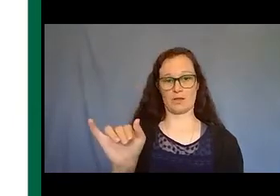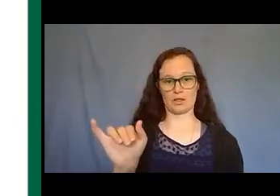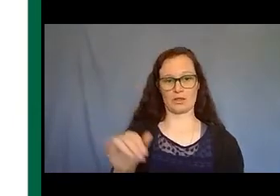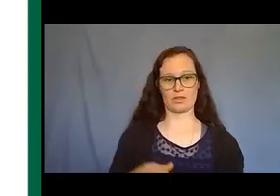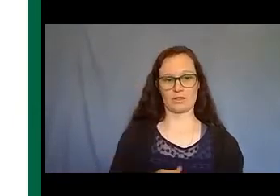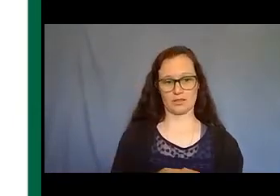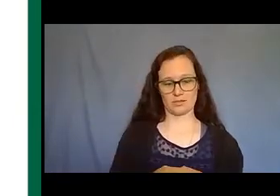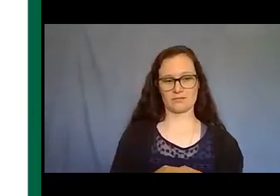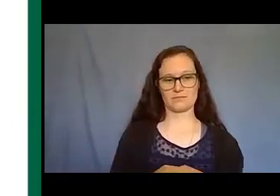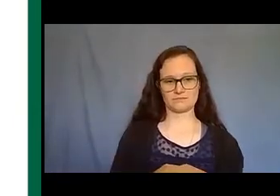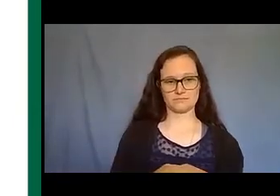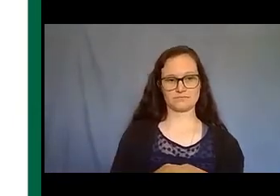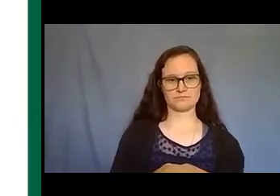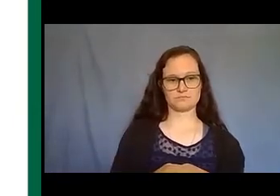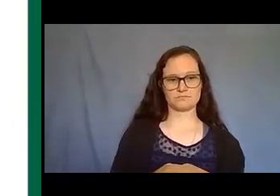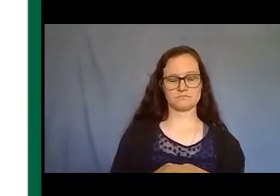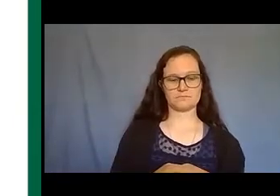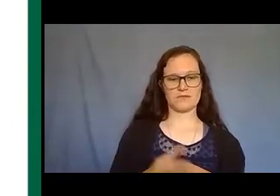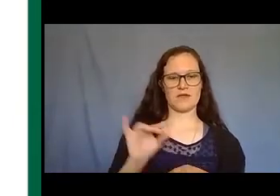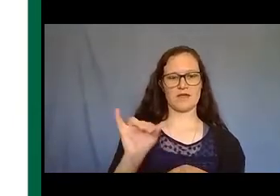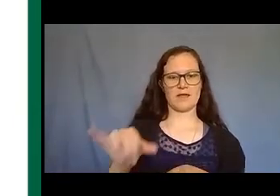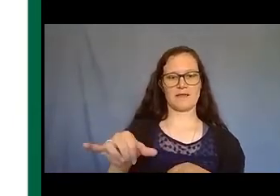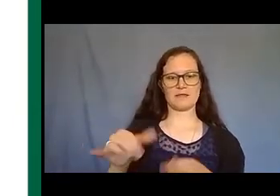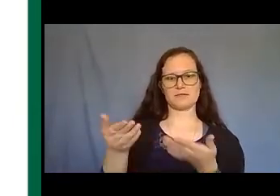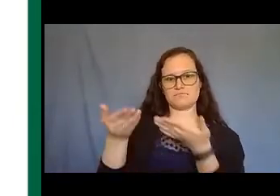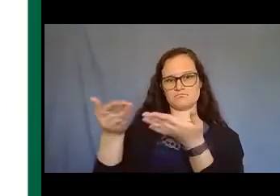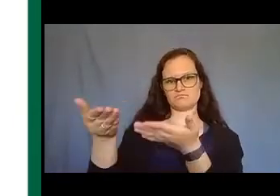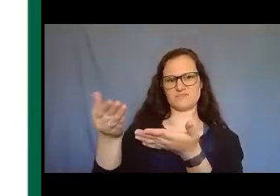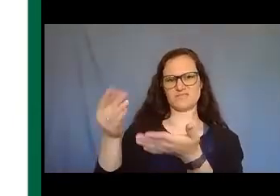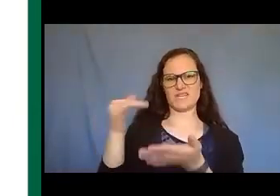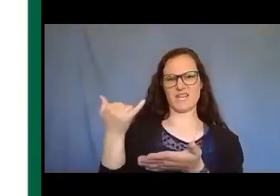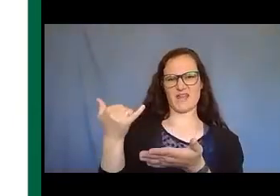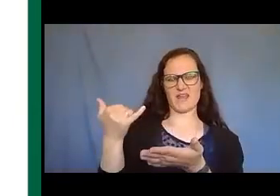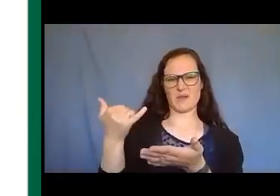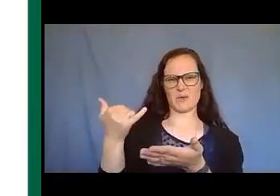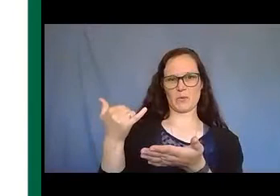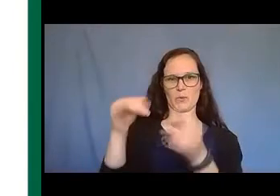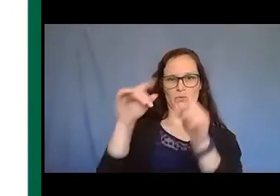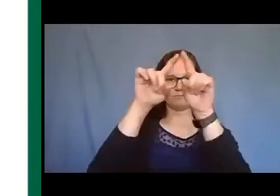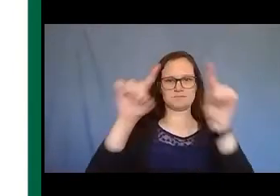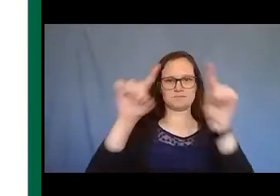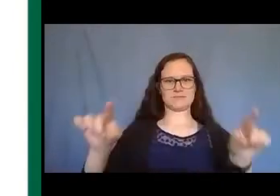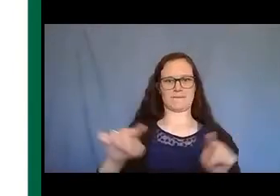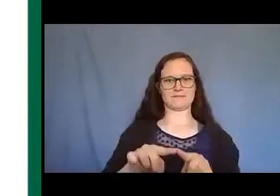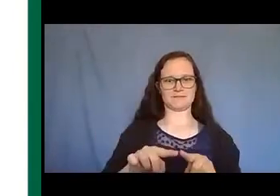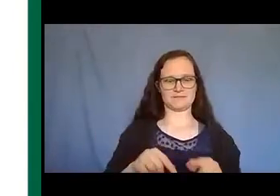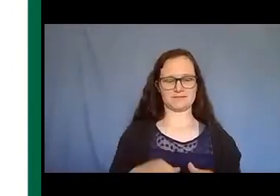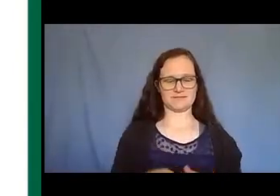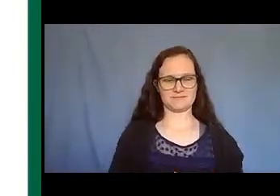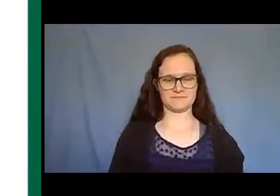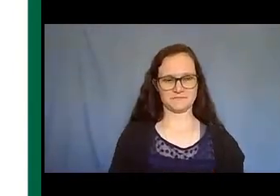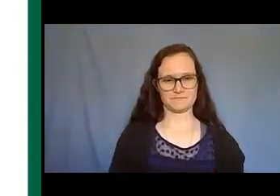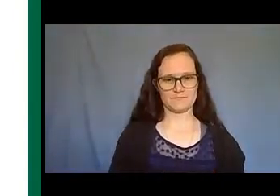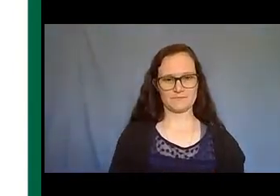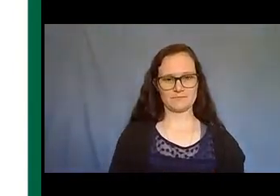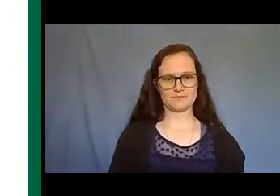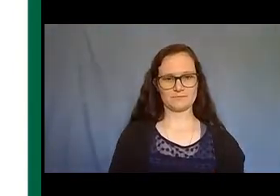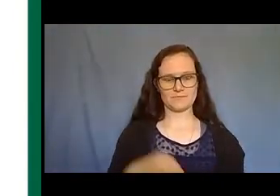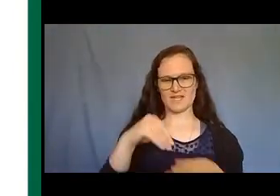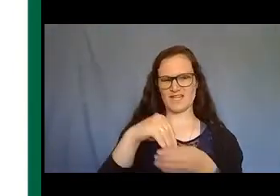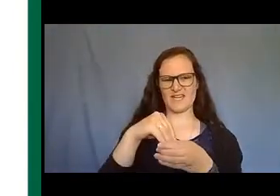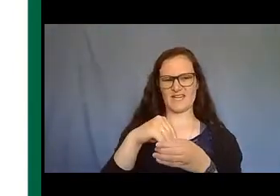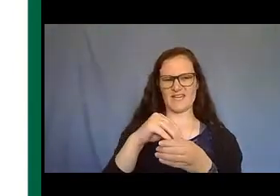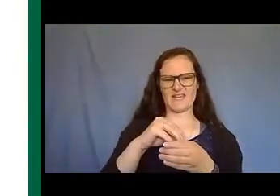And those are pointed out by the yellow triangles, or excuse me, diamonds within the figure on the right